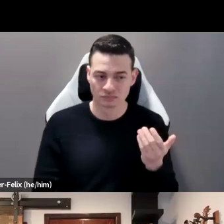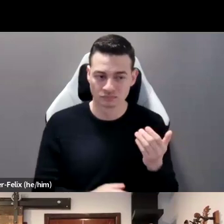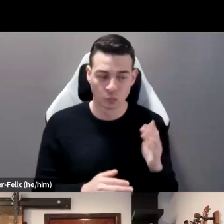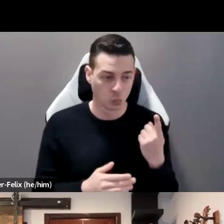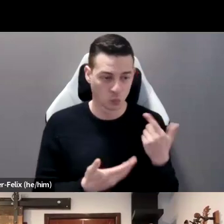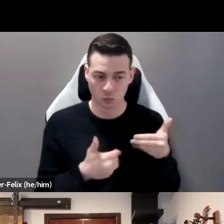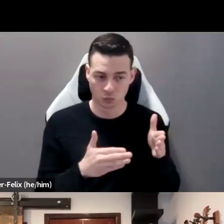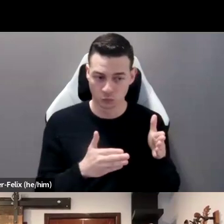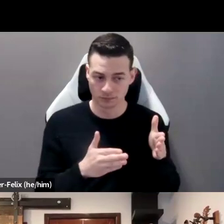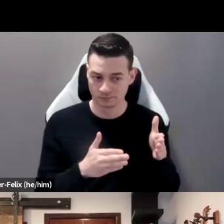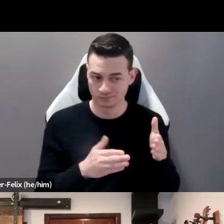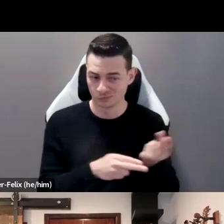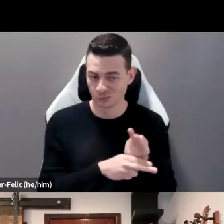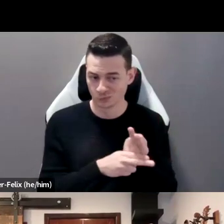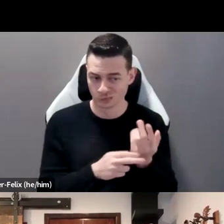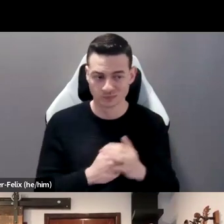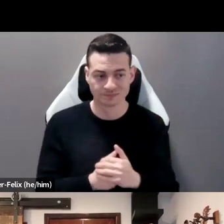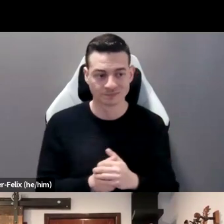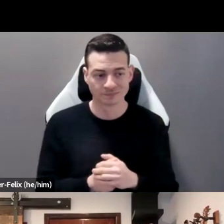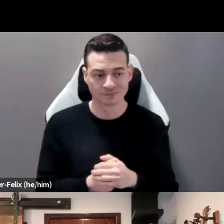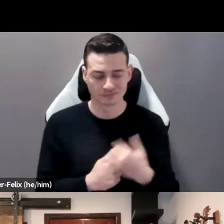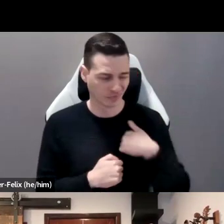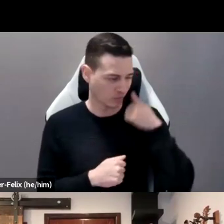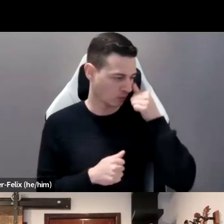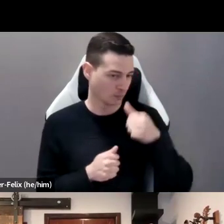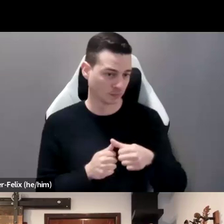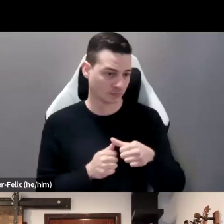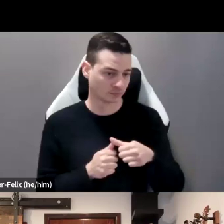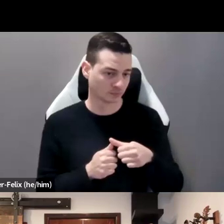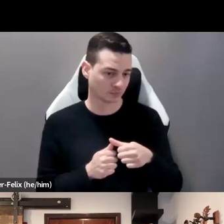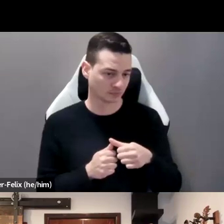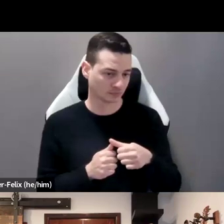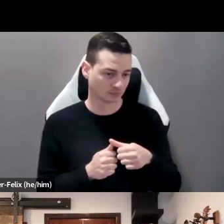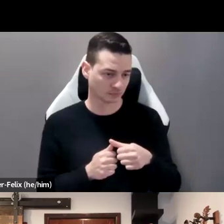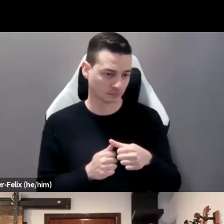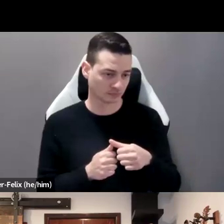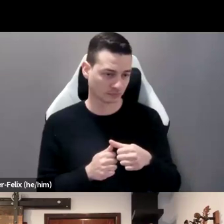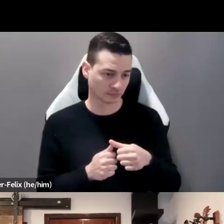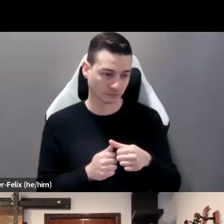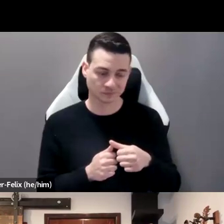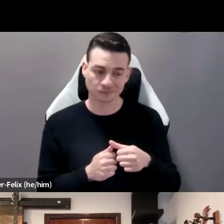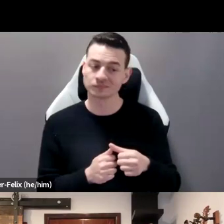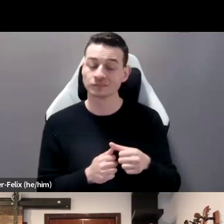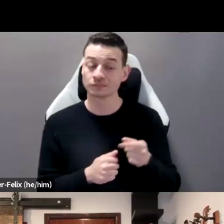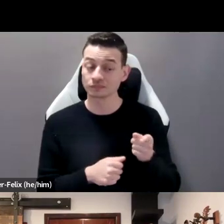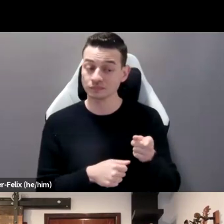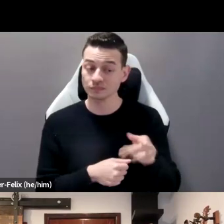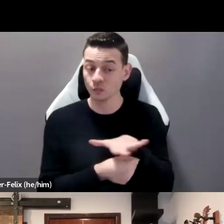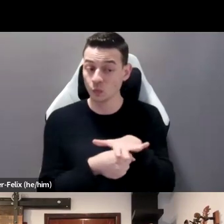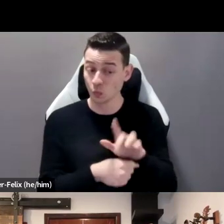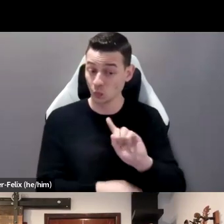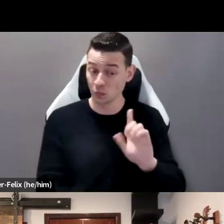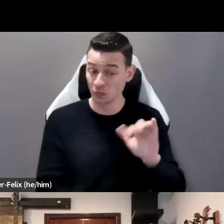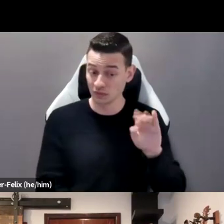room. And I remember they had a sign on it because it was in the club suite, but also